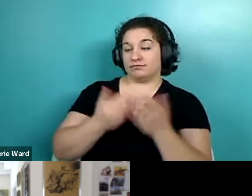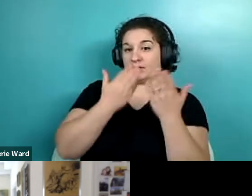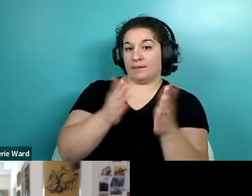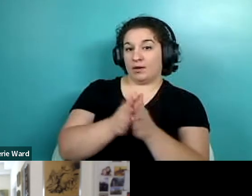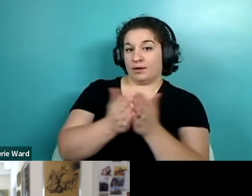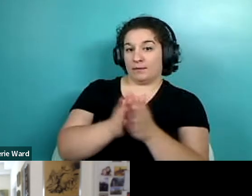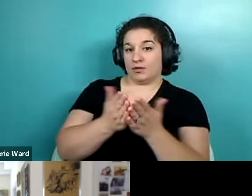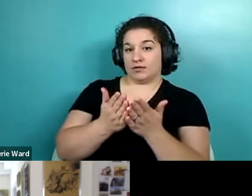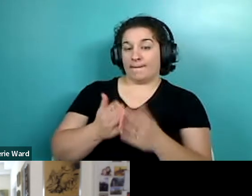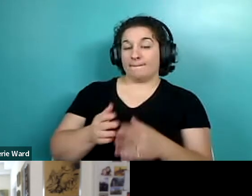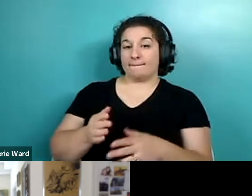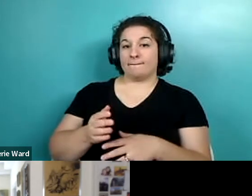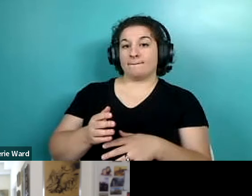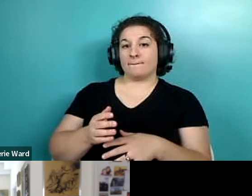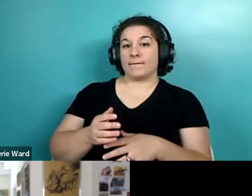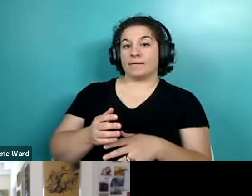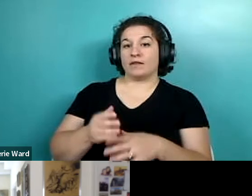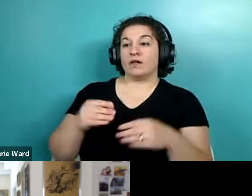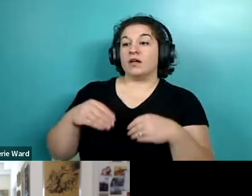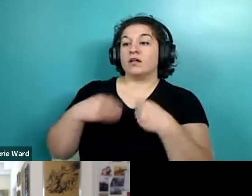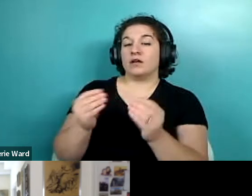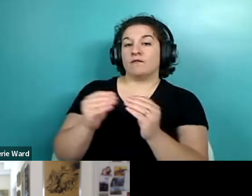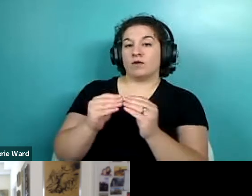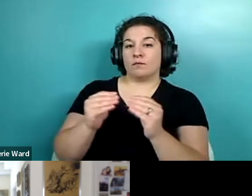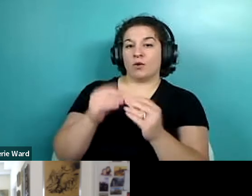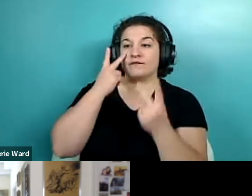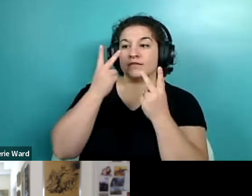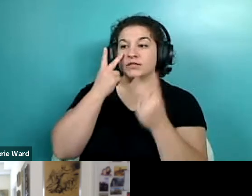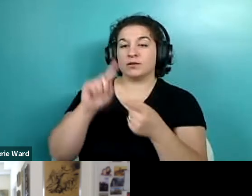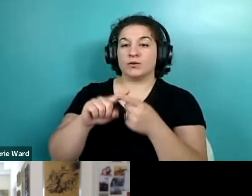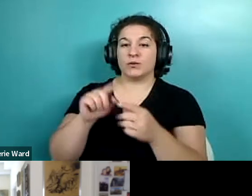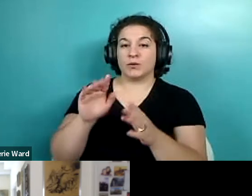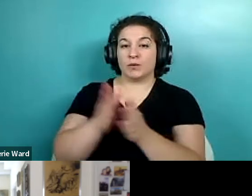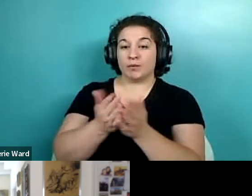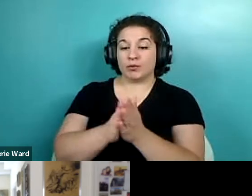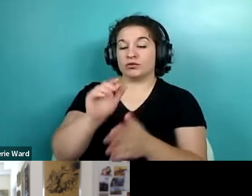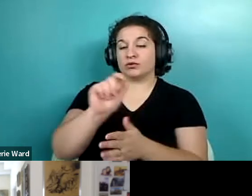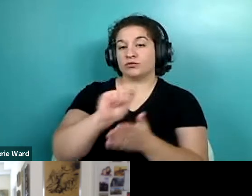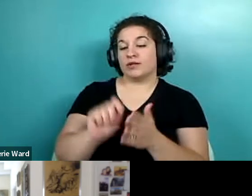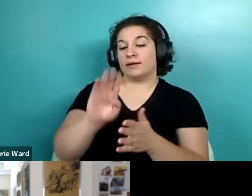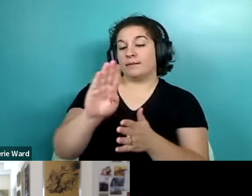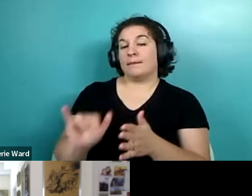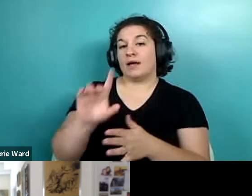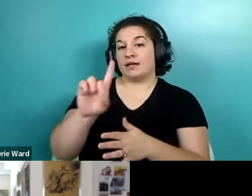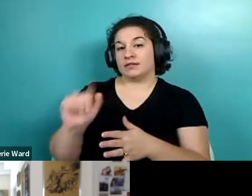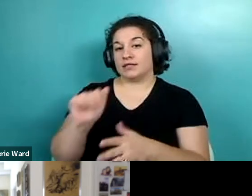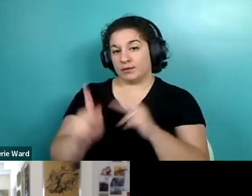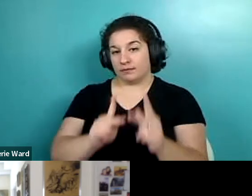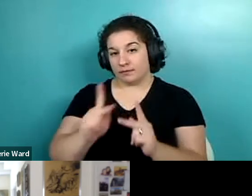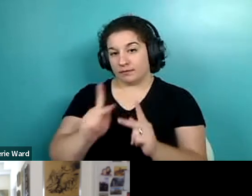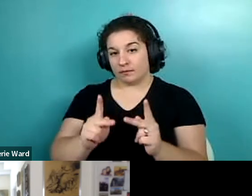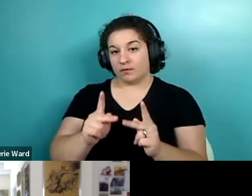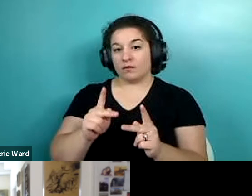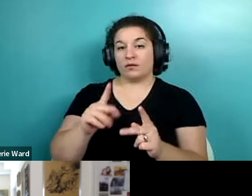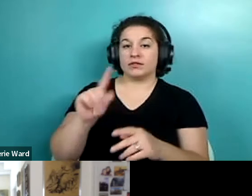there, giving more visibility to books that are being written by disabled people and parents and things, I think